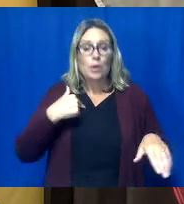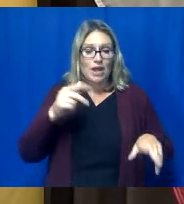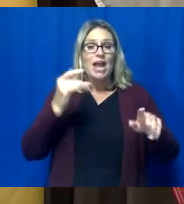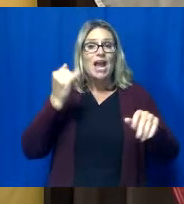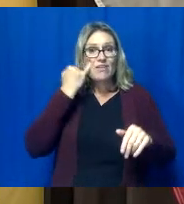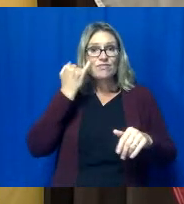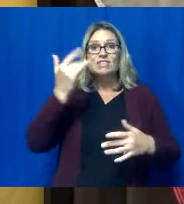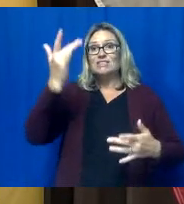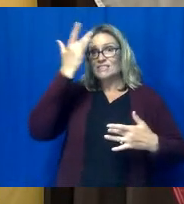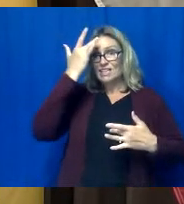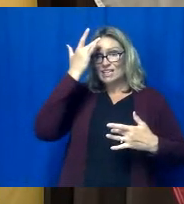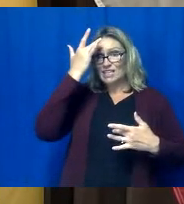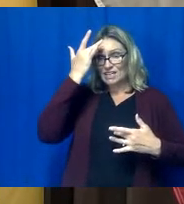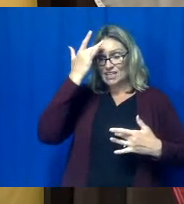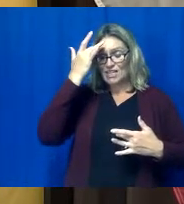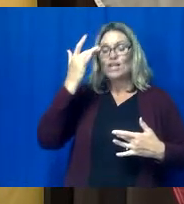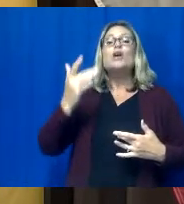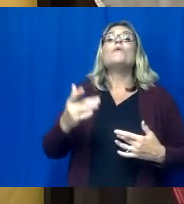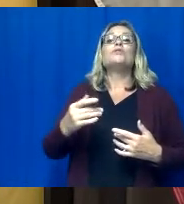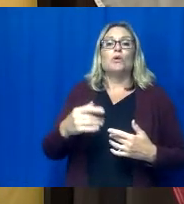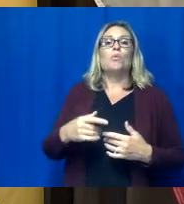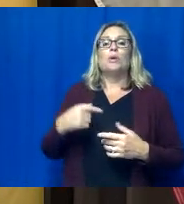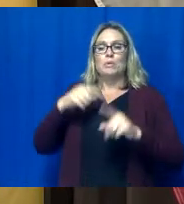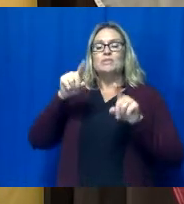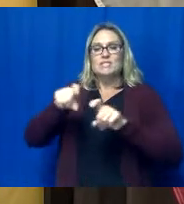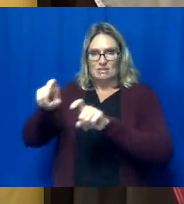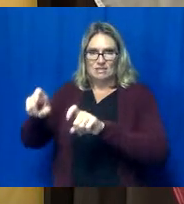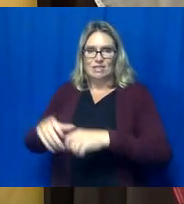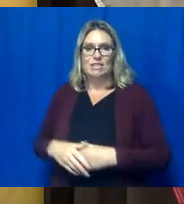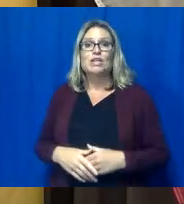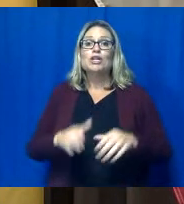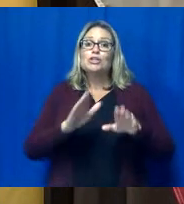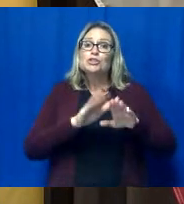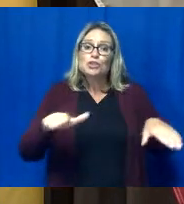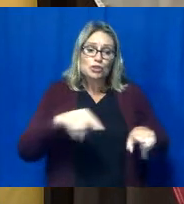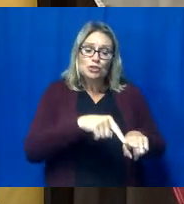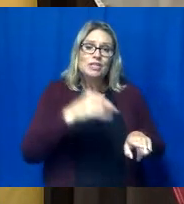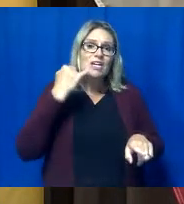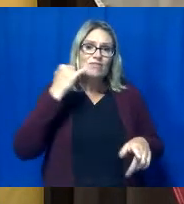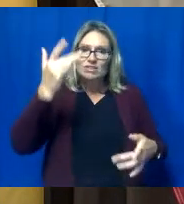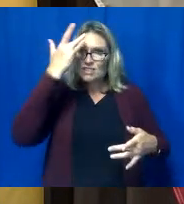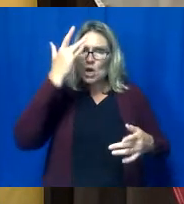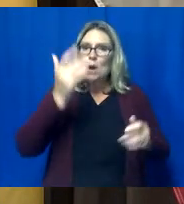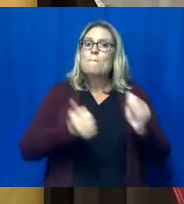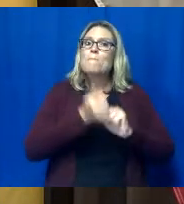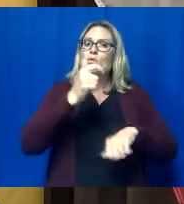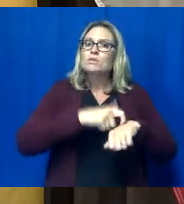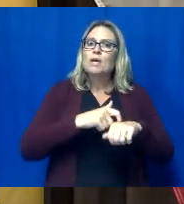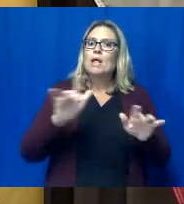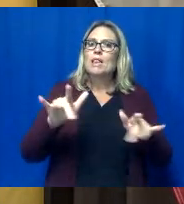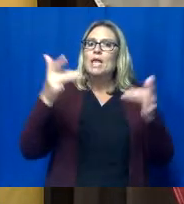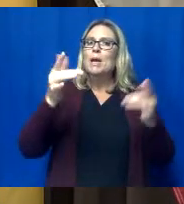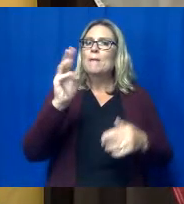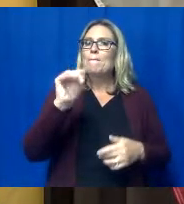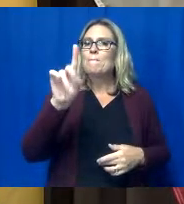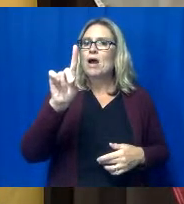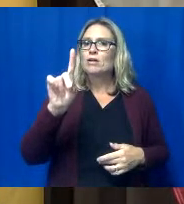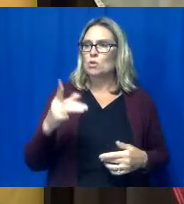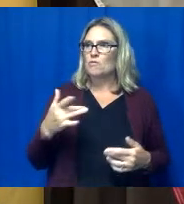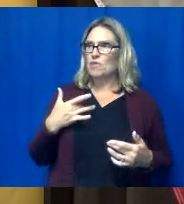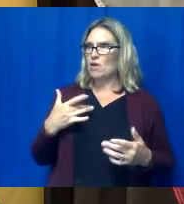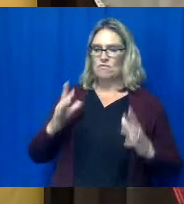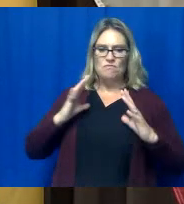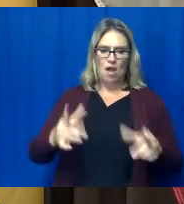children, when they get infected, have mild symptoms most of the time. They have mild or no symptoms, in